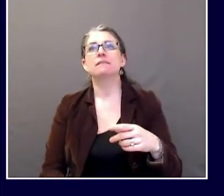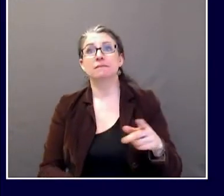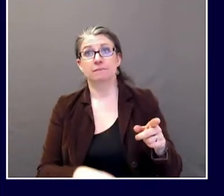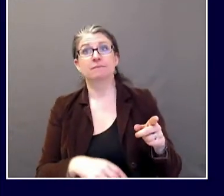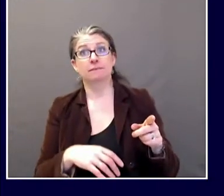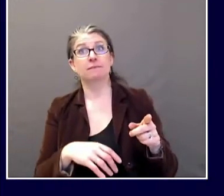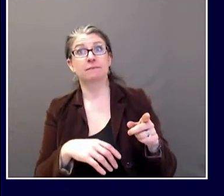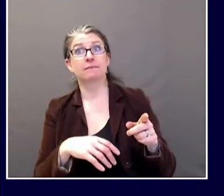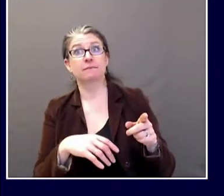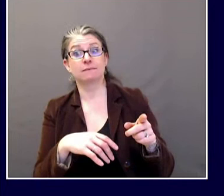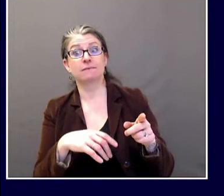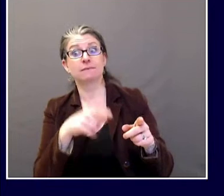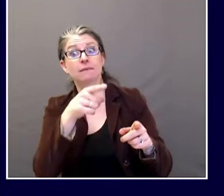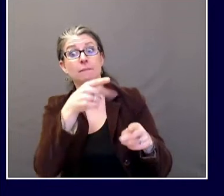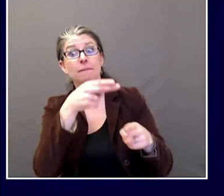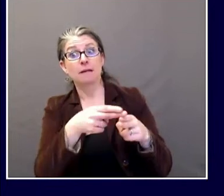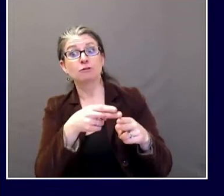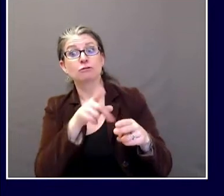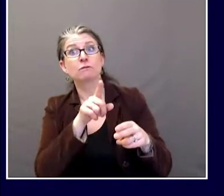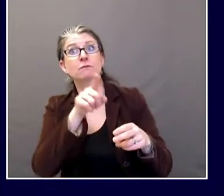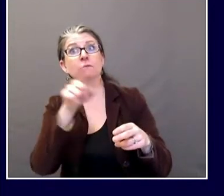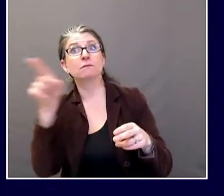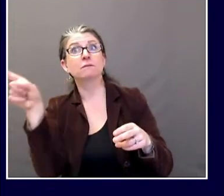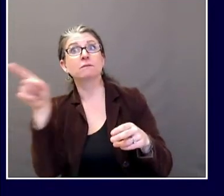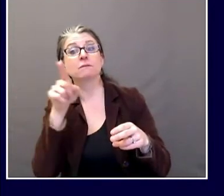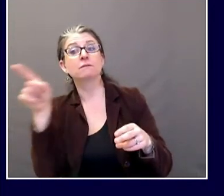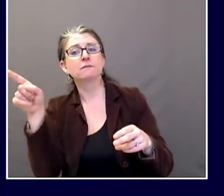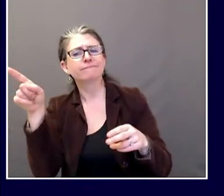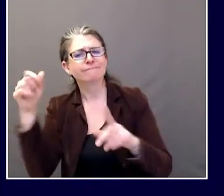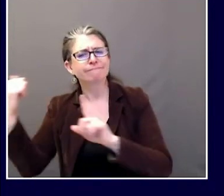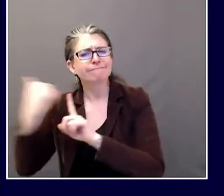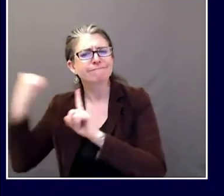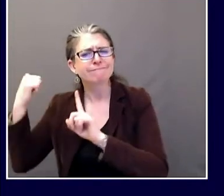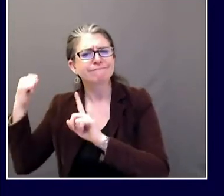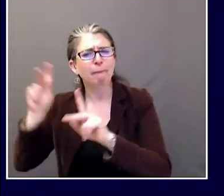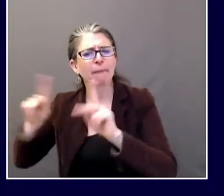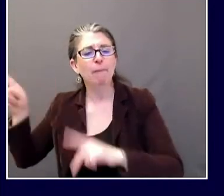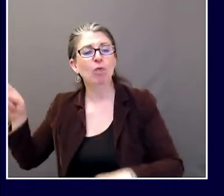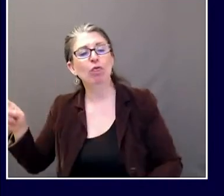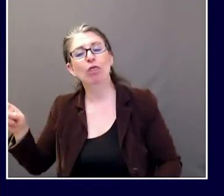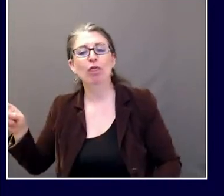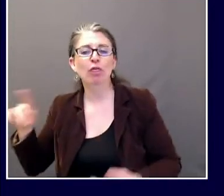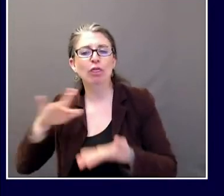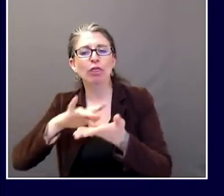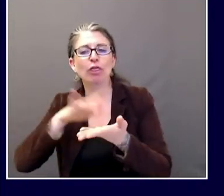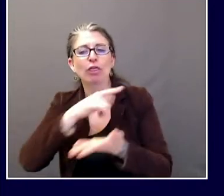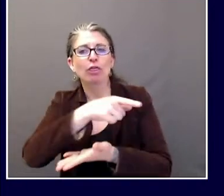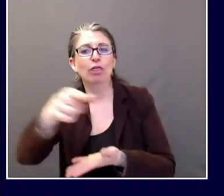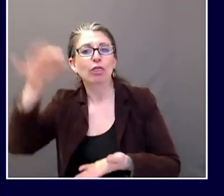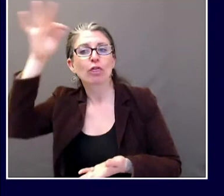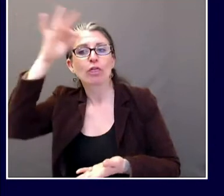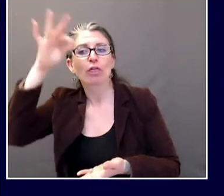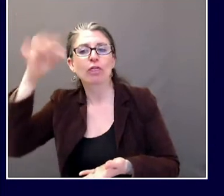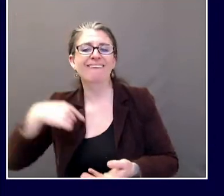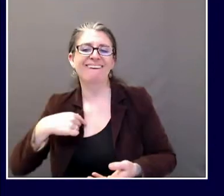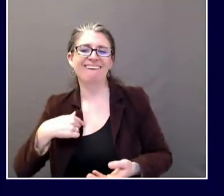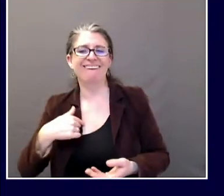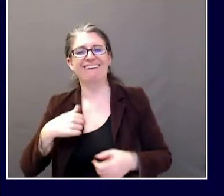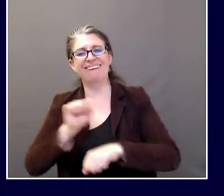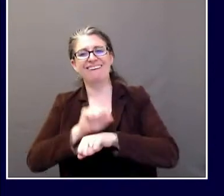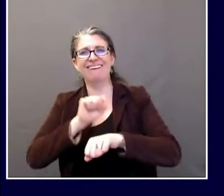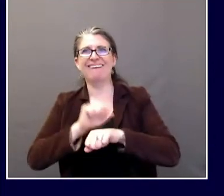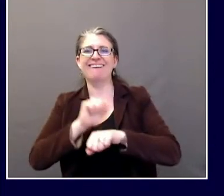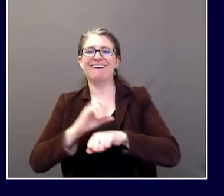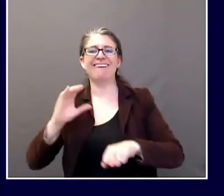the call. Mm-hmm. It sounds like some of these can have to do with contract tracers, but others are